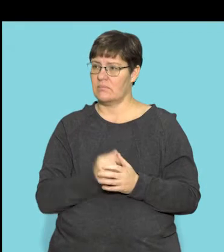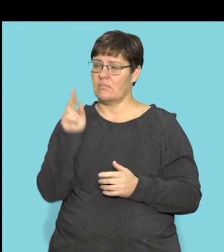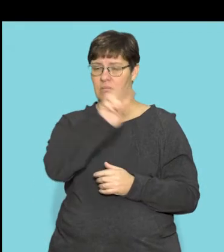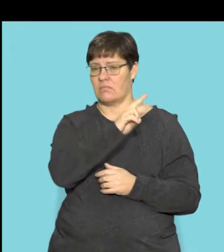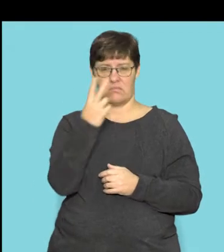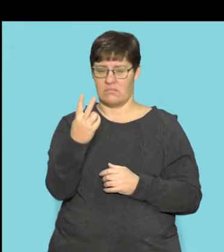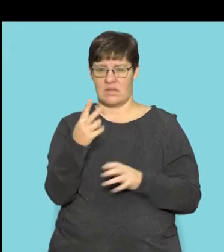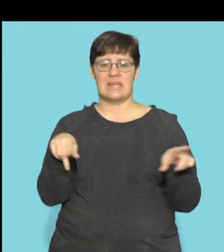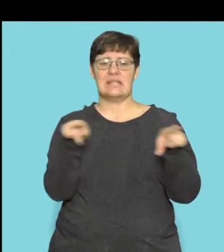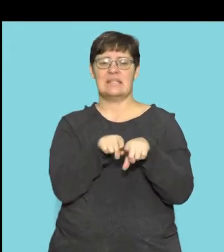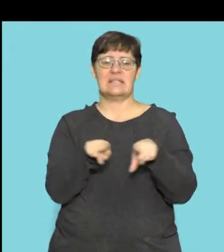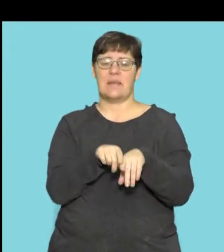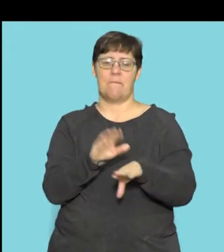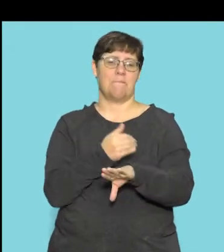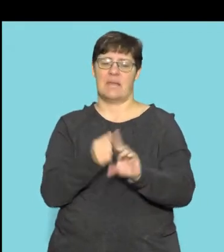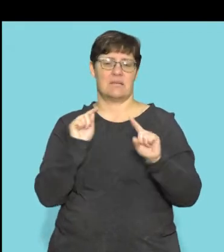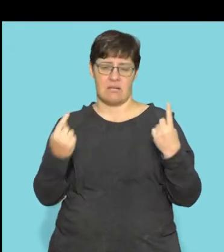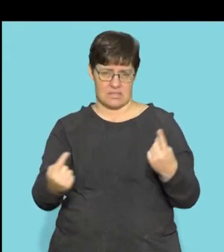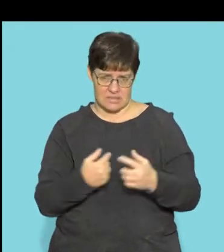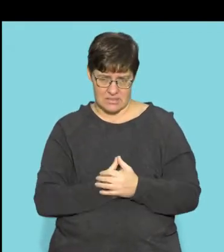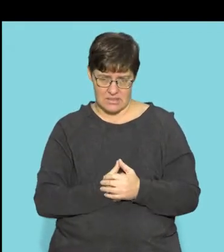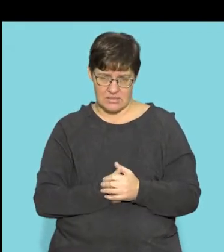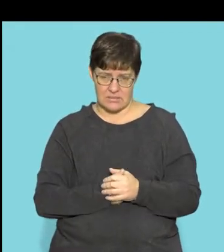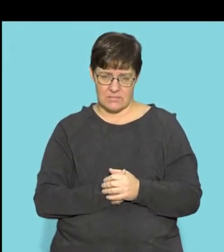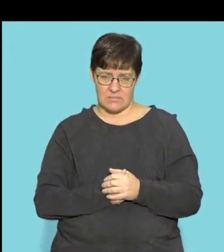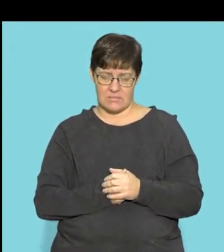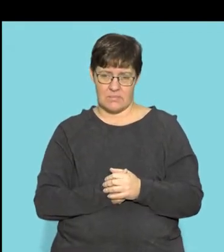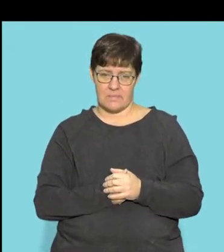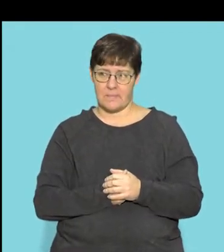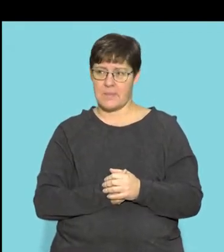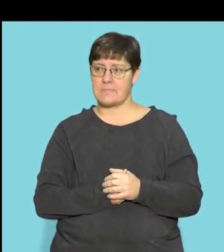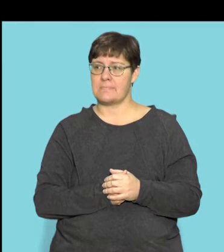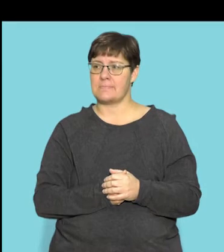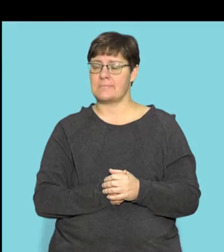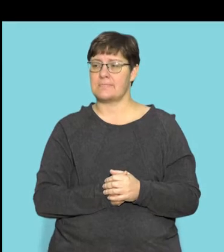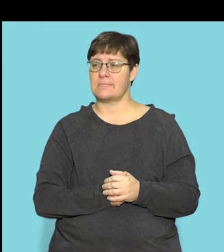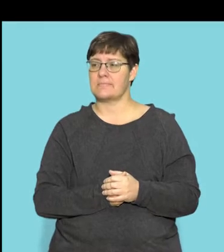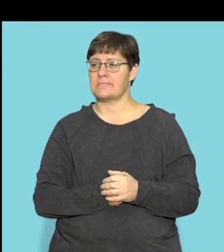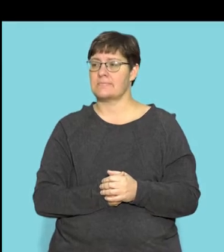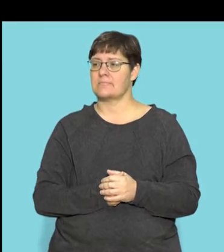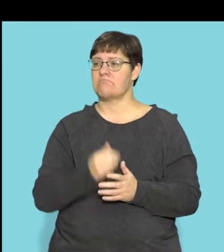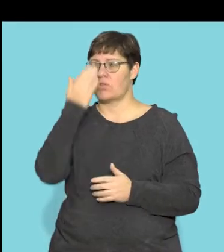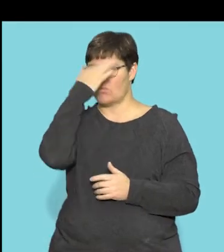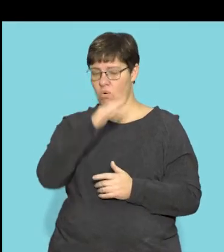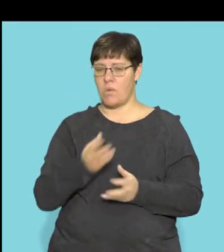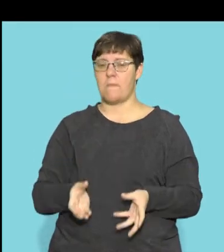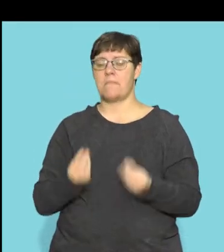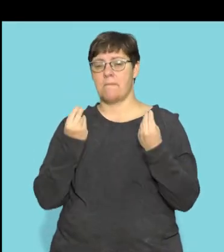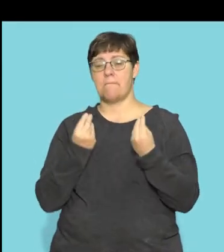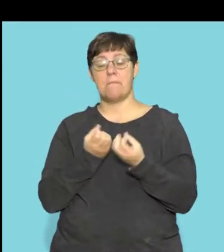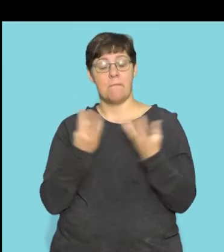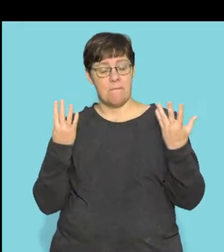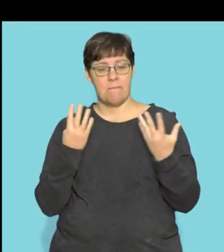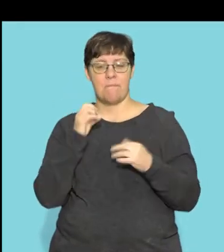convert these to have the same base, because that's how you can solve exponents. And then you know this will take you 18 years.